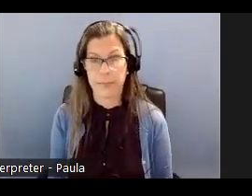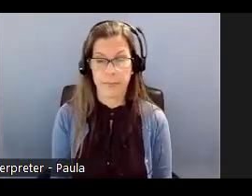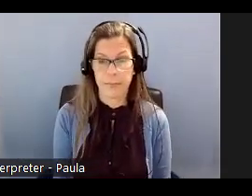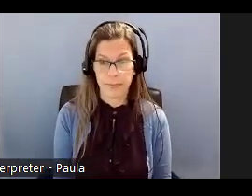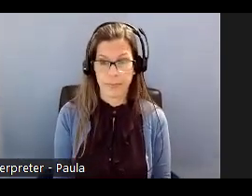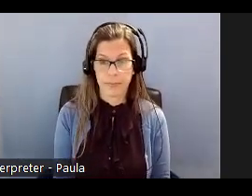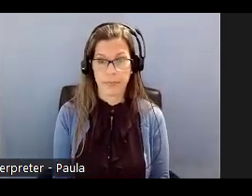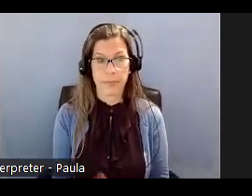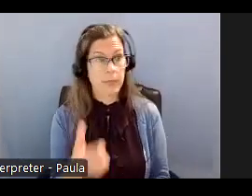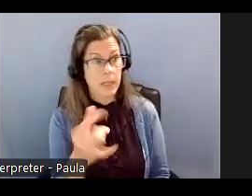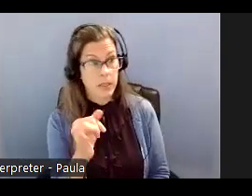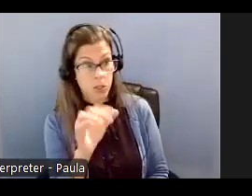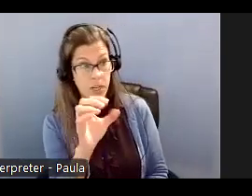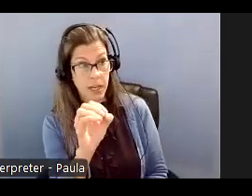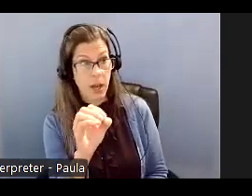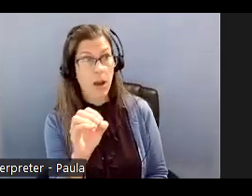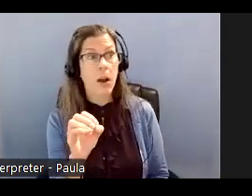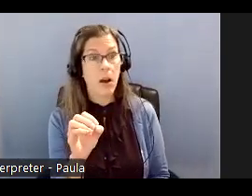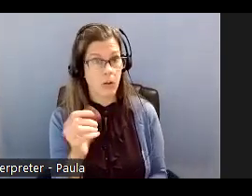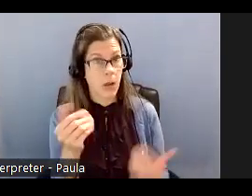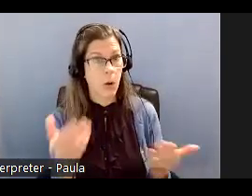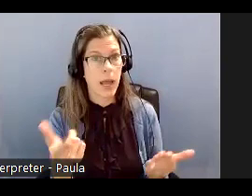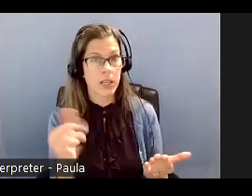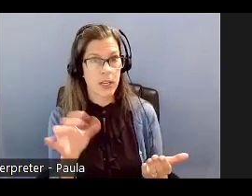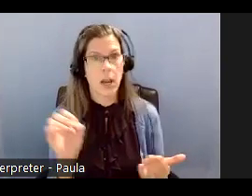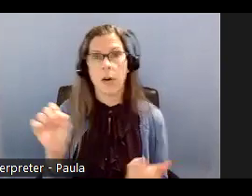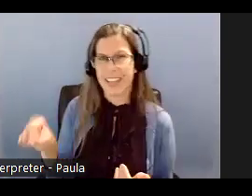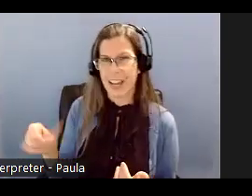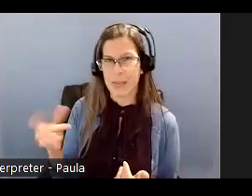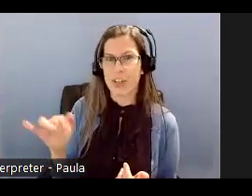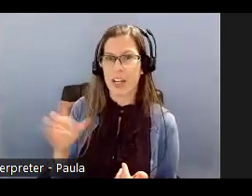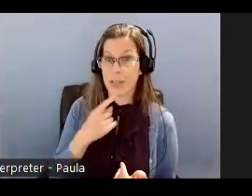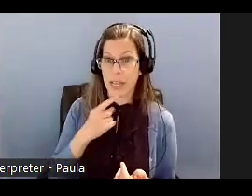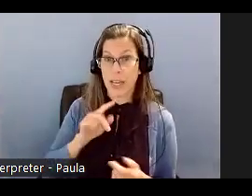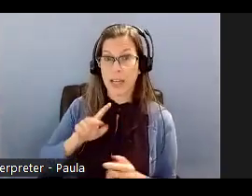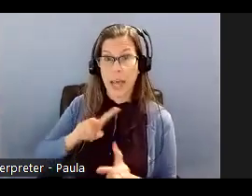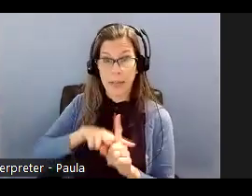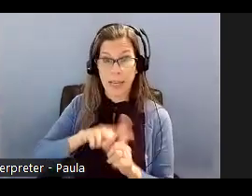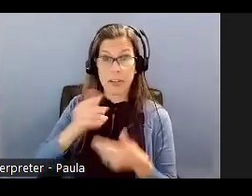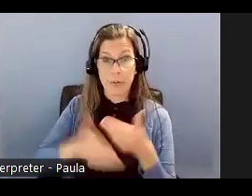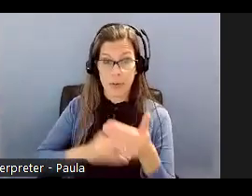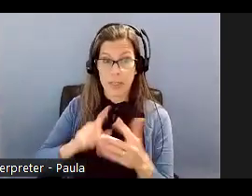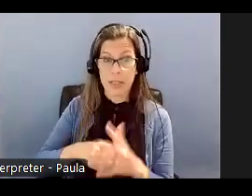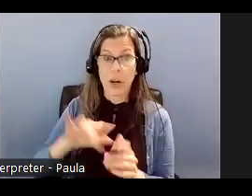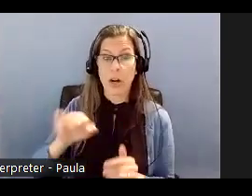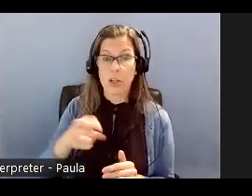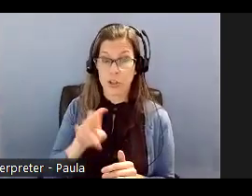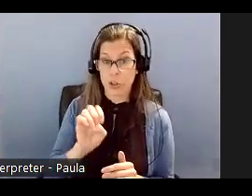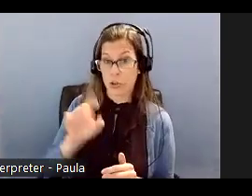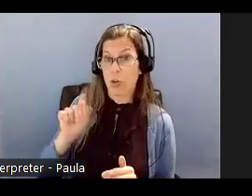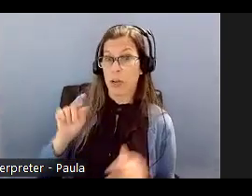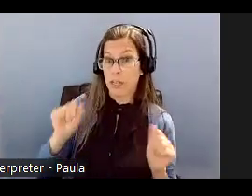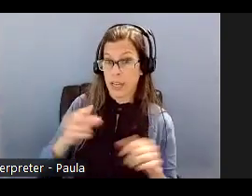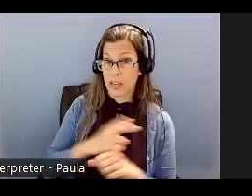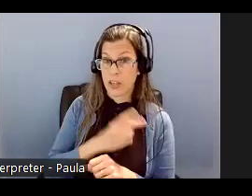Gio, Rebecca, I believe the application, go ahead, Gio. Yes, the application process starts June 20th, so they can use any